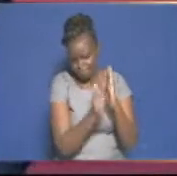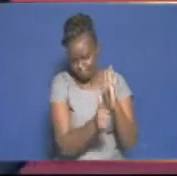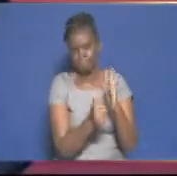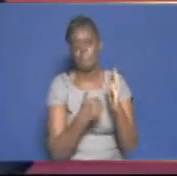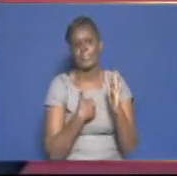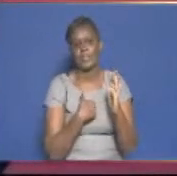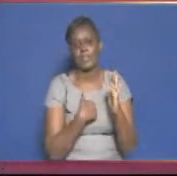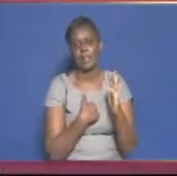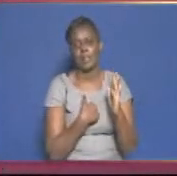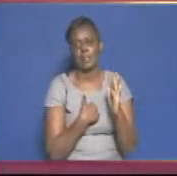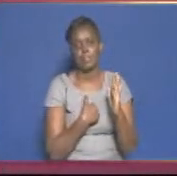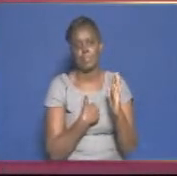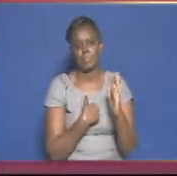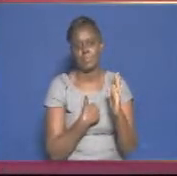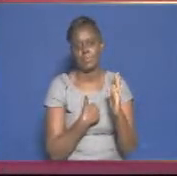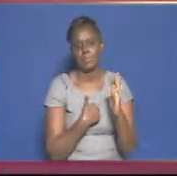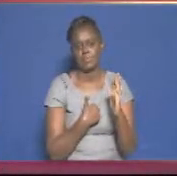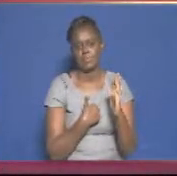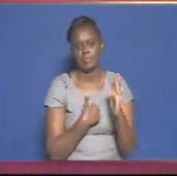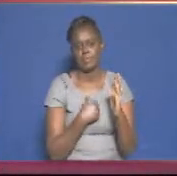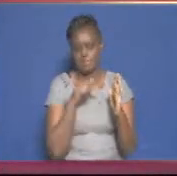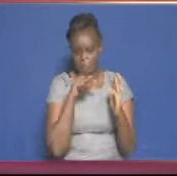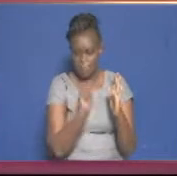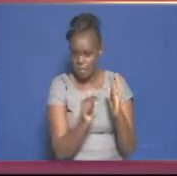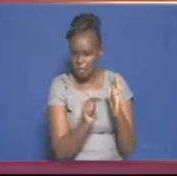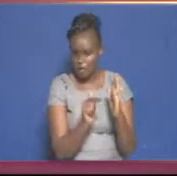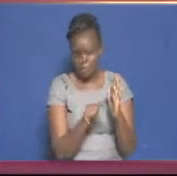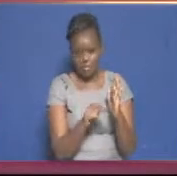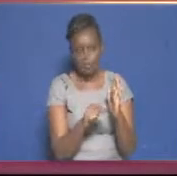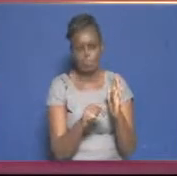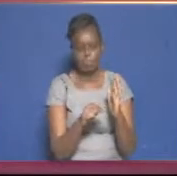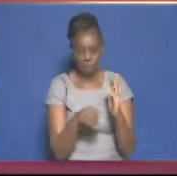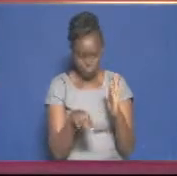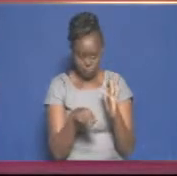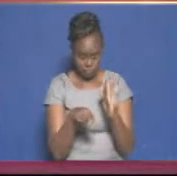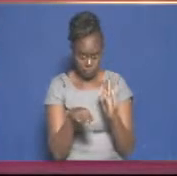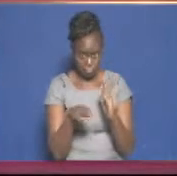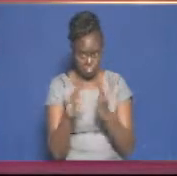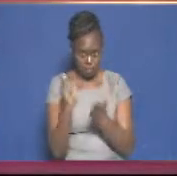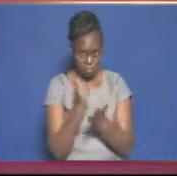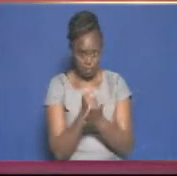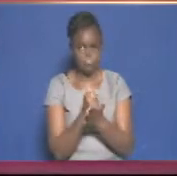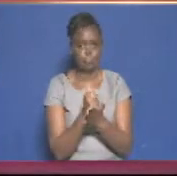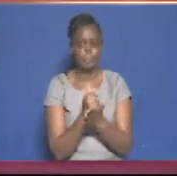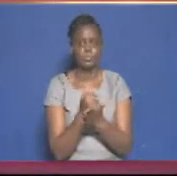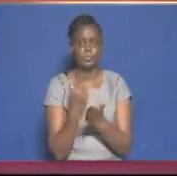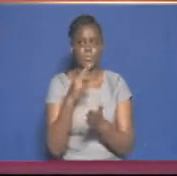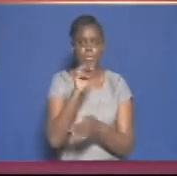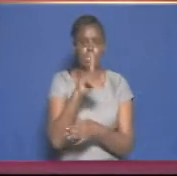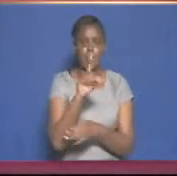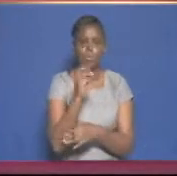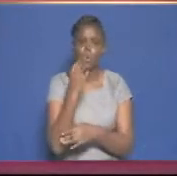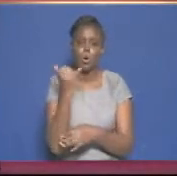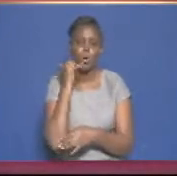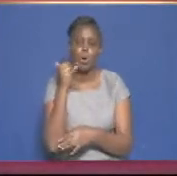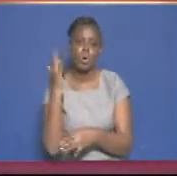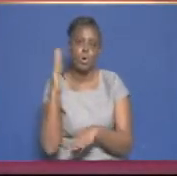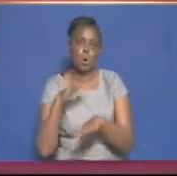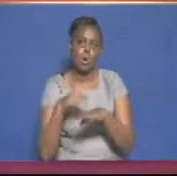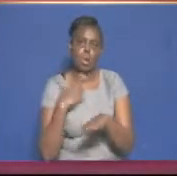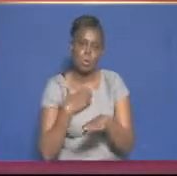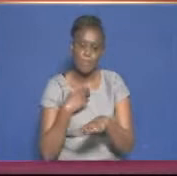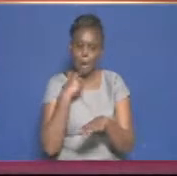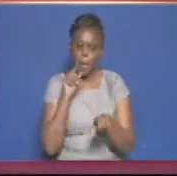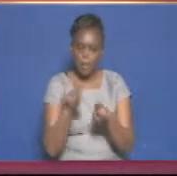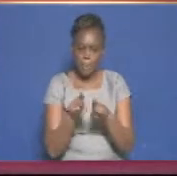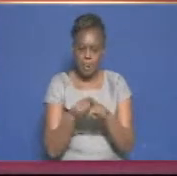Give to CISA what belongs to CISA. He was kicked out. I was also kicked out, Mr. Speaker, from leadership. And Midiwo called me, and he told me, my brother,